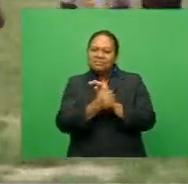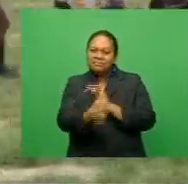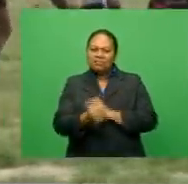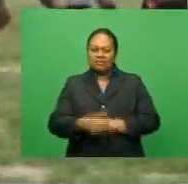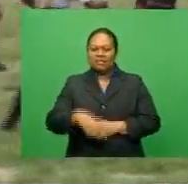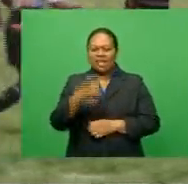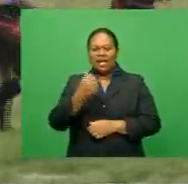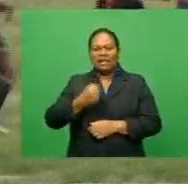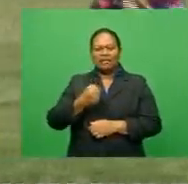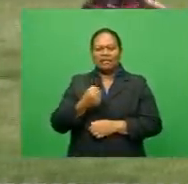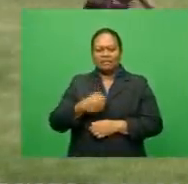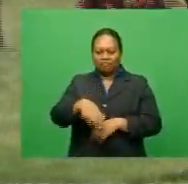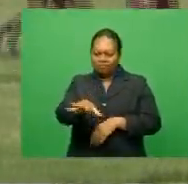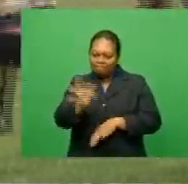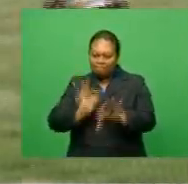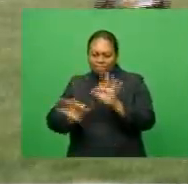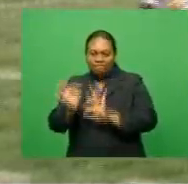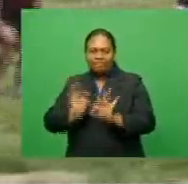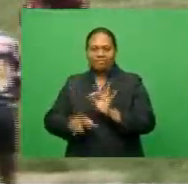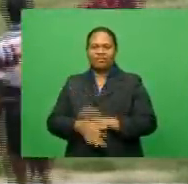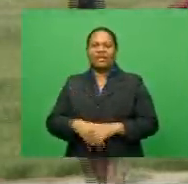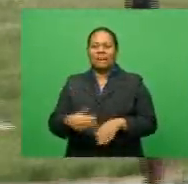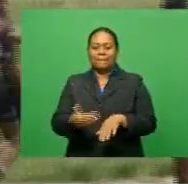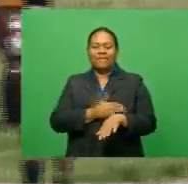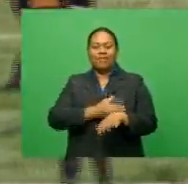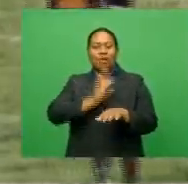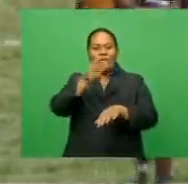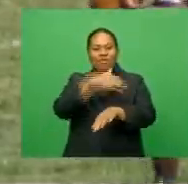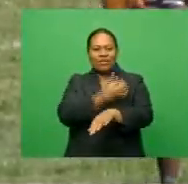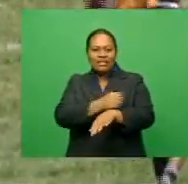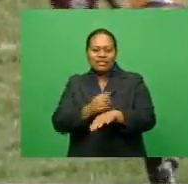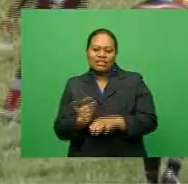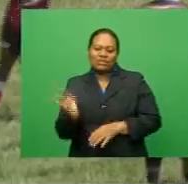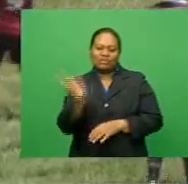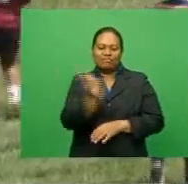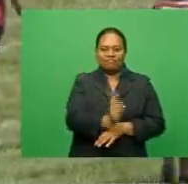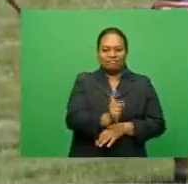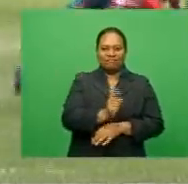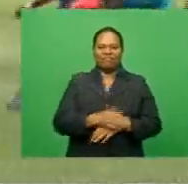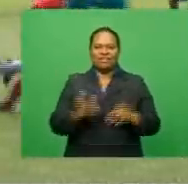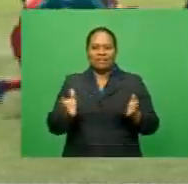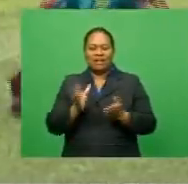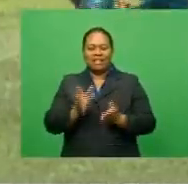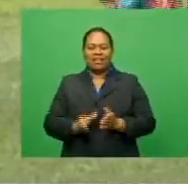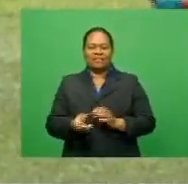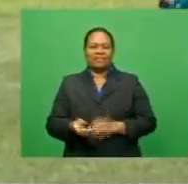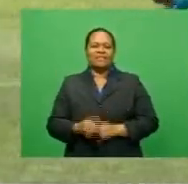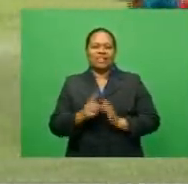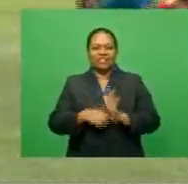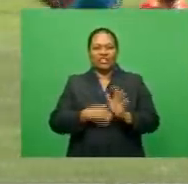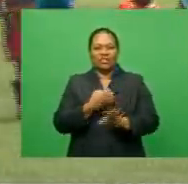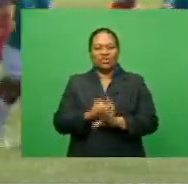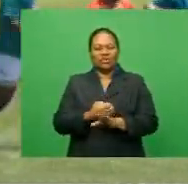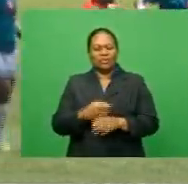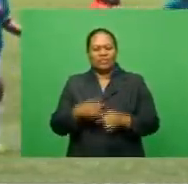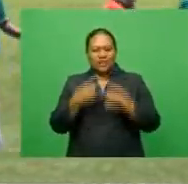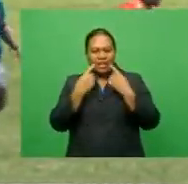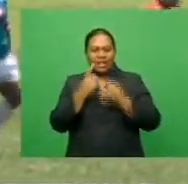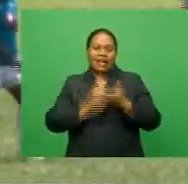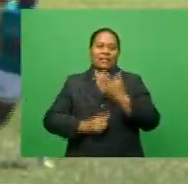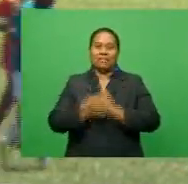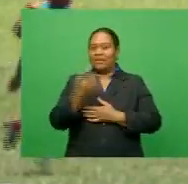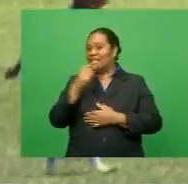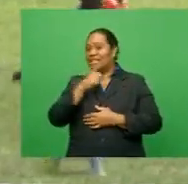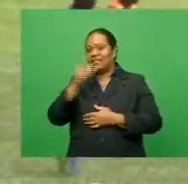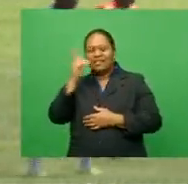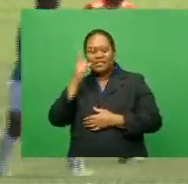their hands up for selection before the overseas players are starting to arrive around June. Following the 10th tournament yesterday, the